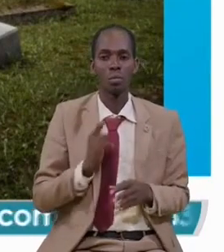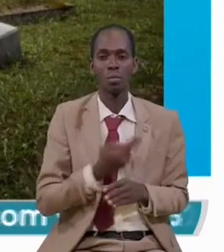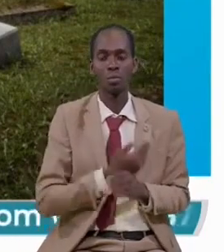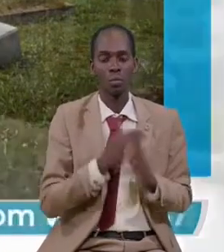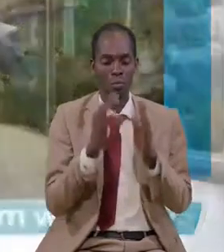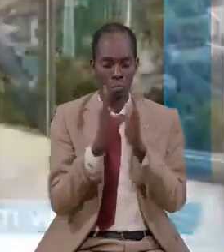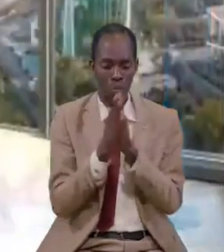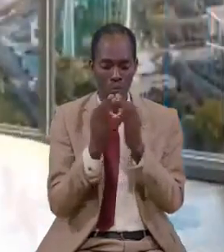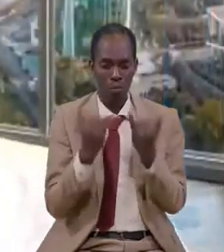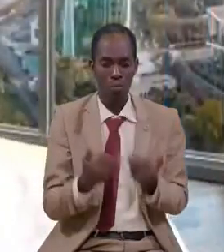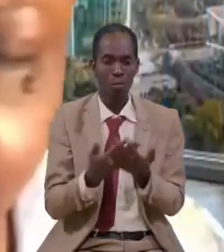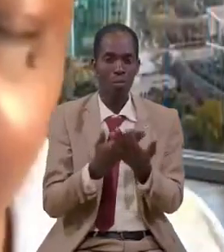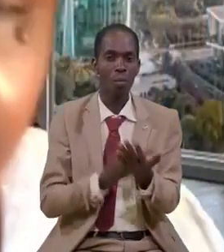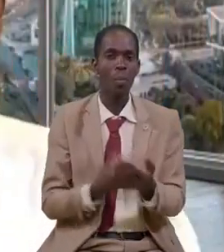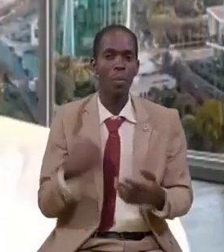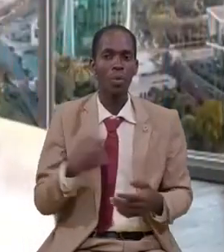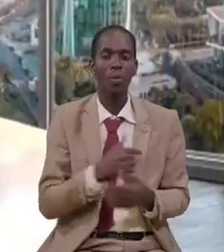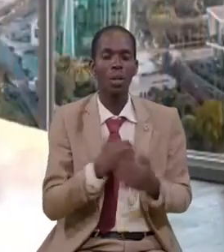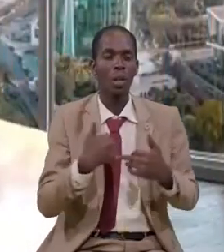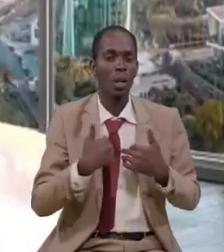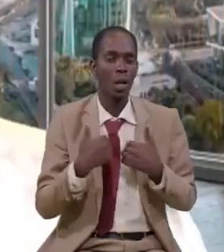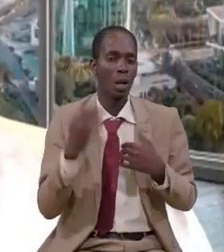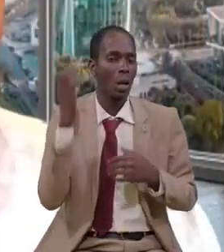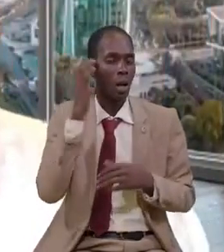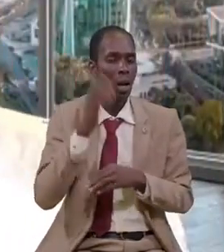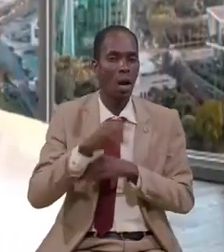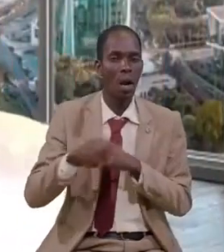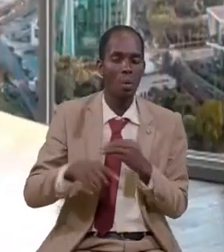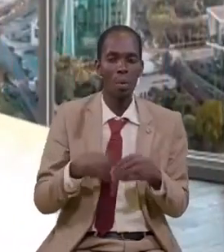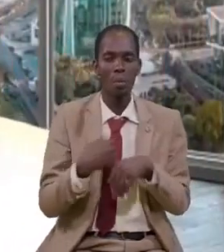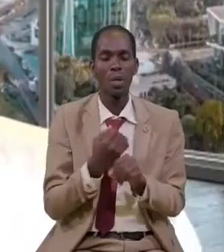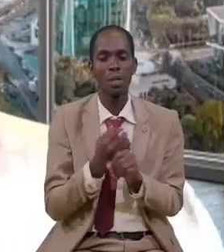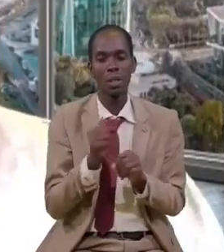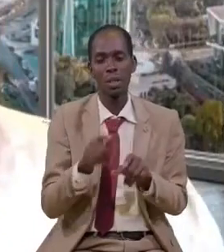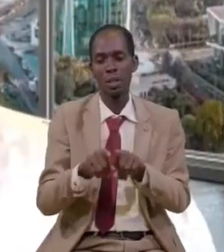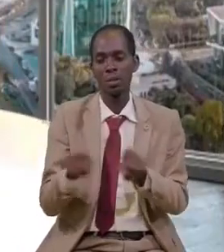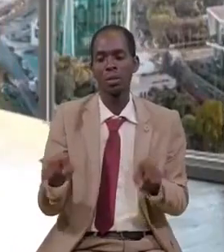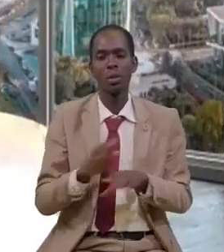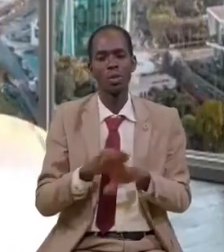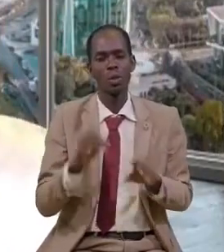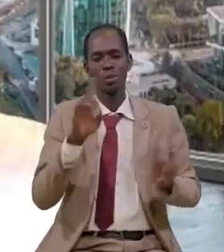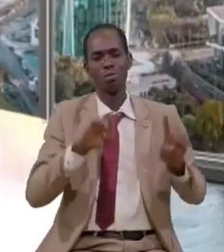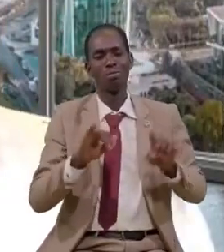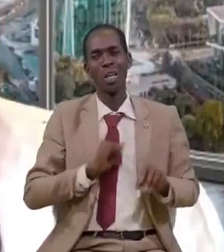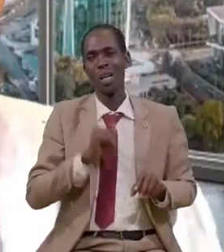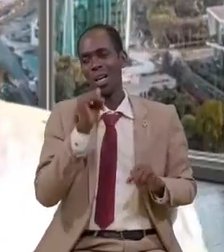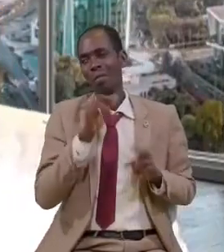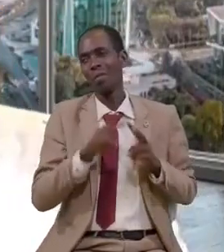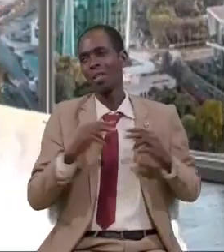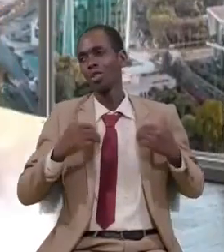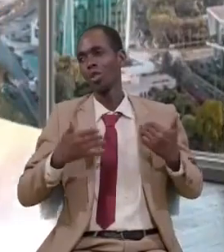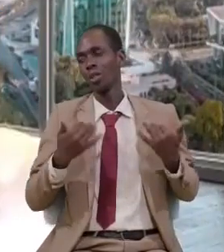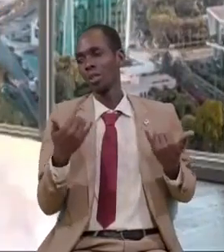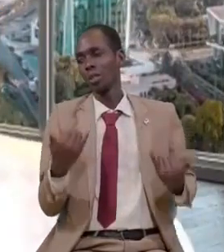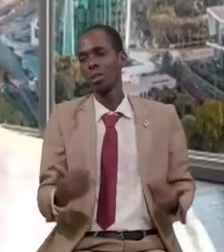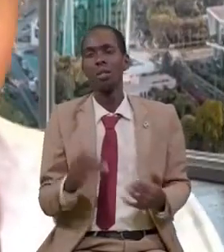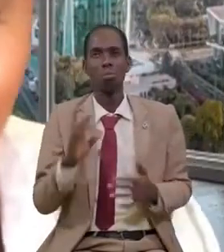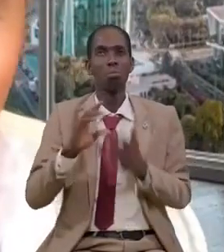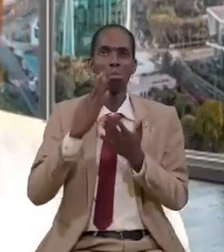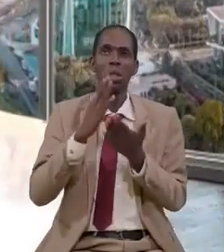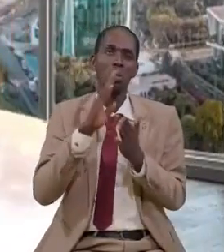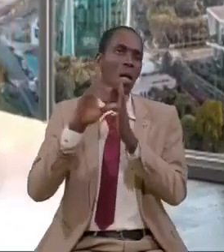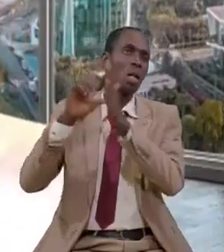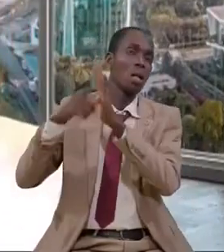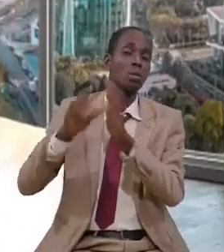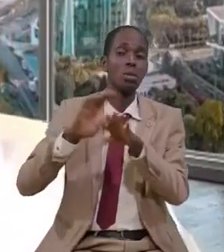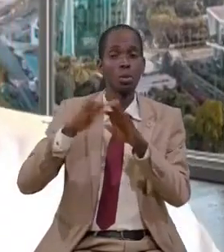heard about making a difference. Don't say I'm too young. Don't say later I will make a difference. You don't know how much time you have on earth.